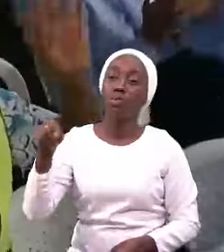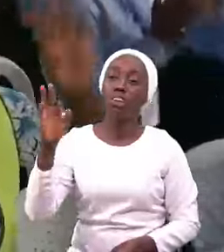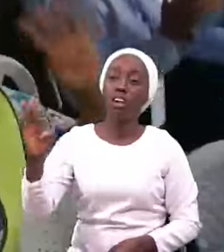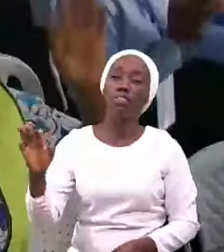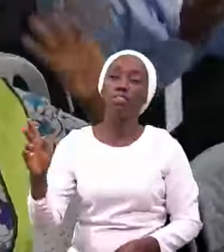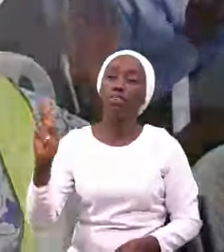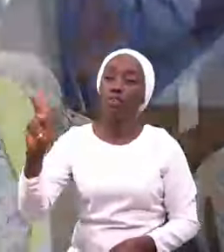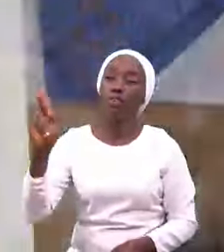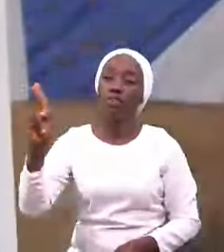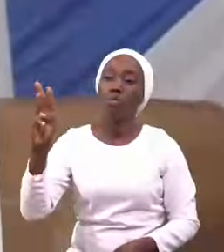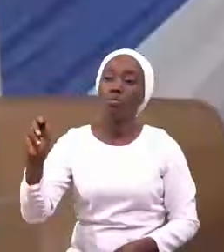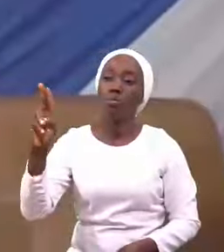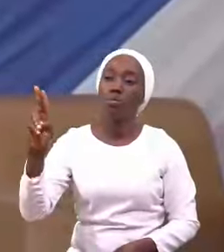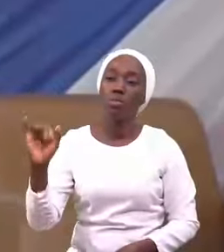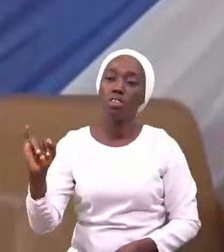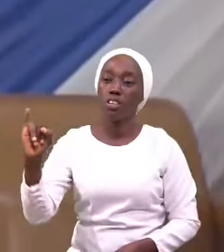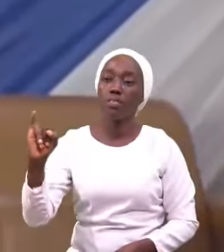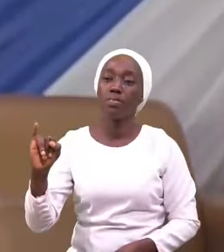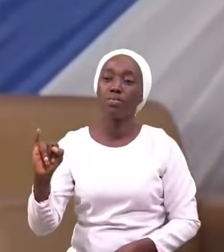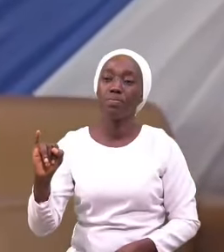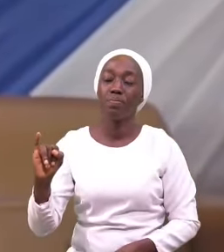Come, sir. Thank you, Pastor.